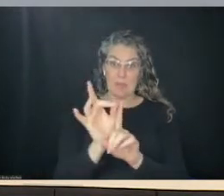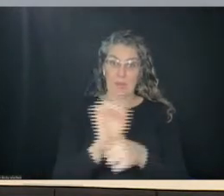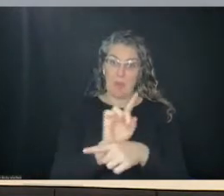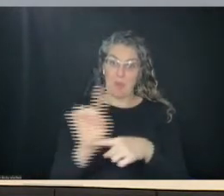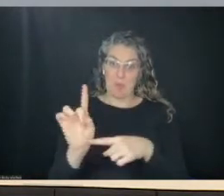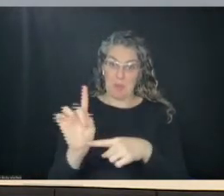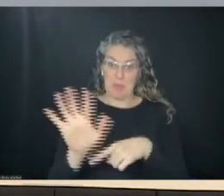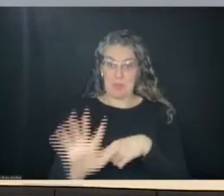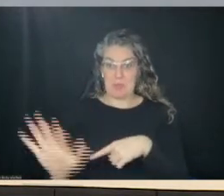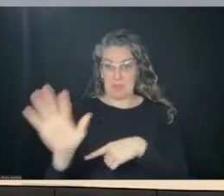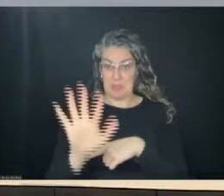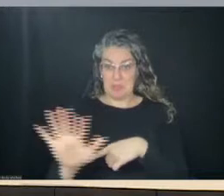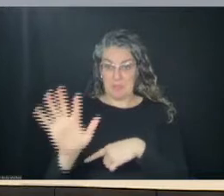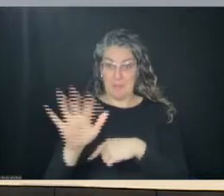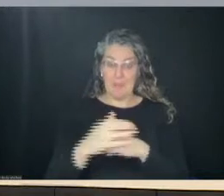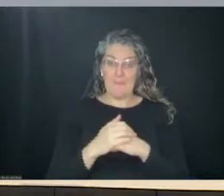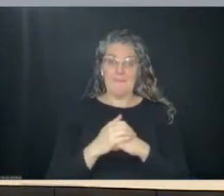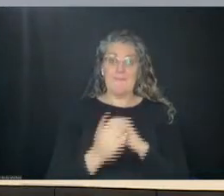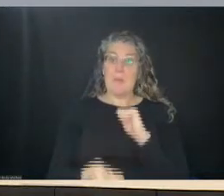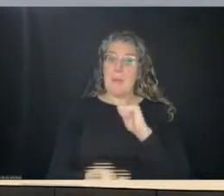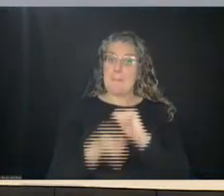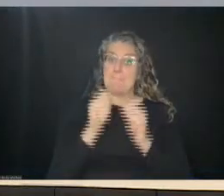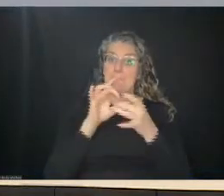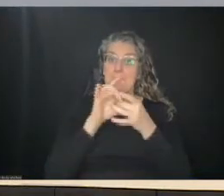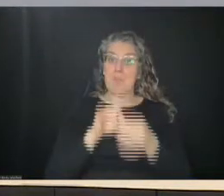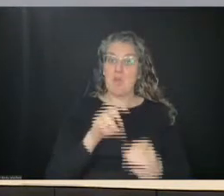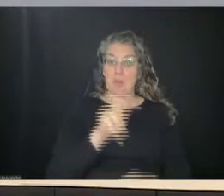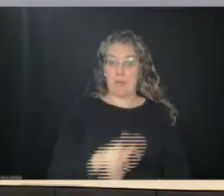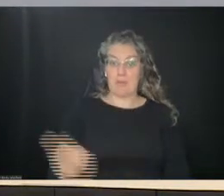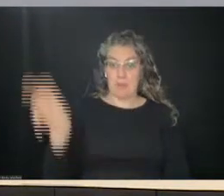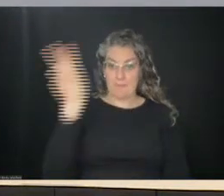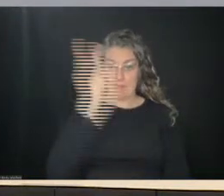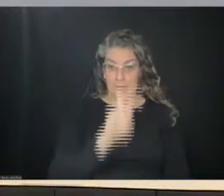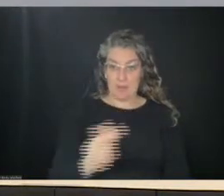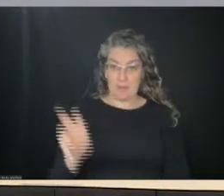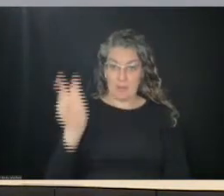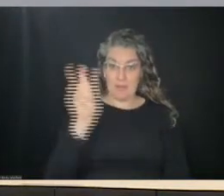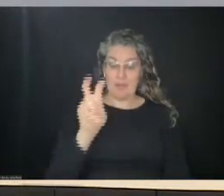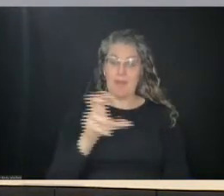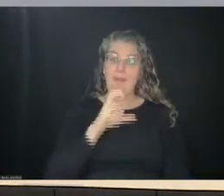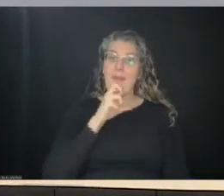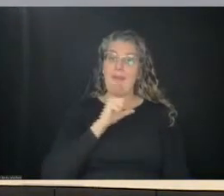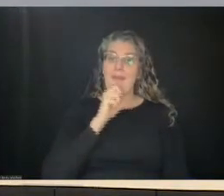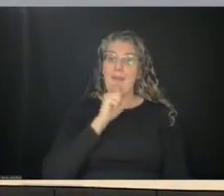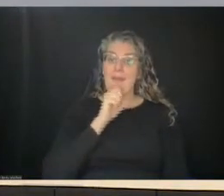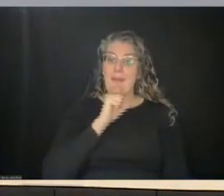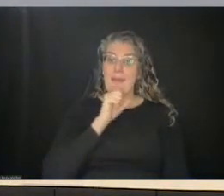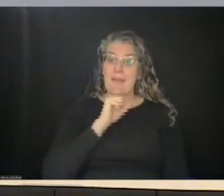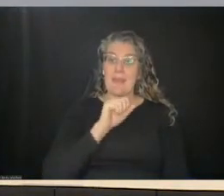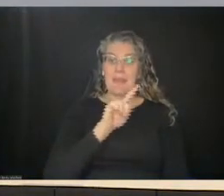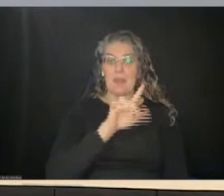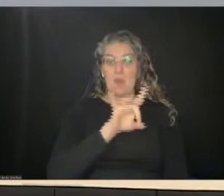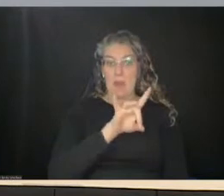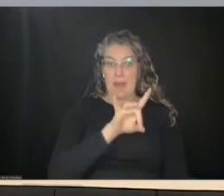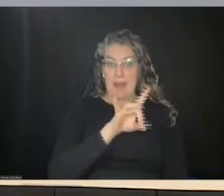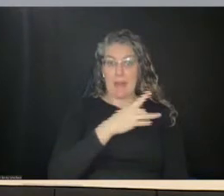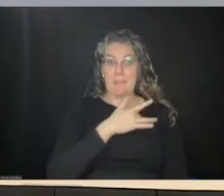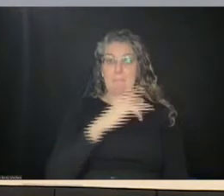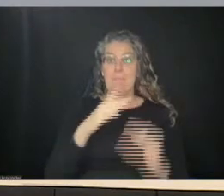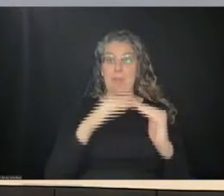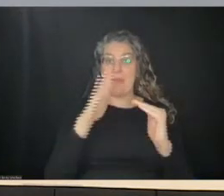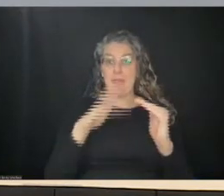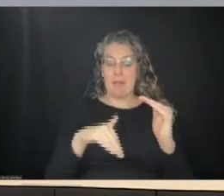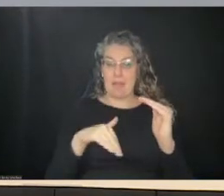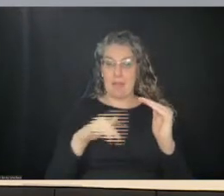70% of our cases are travel-related, and the median age is 28, with 70% of our cases less than 39 years of